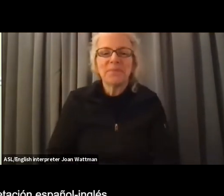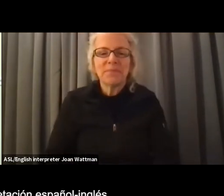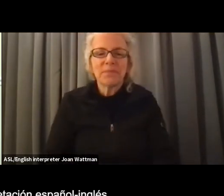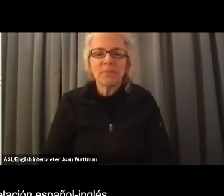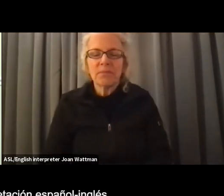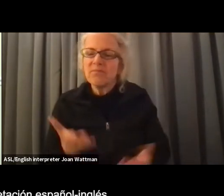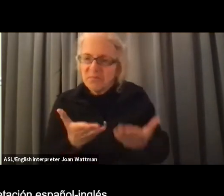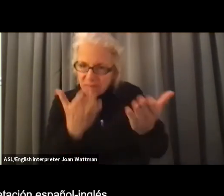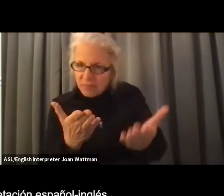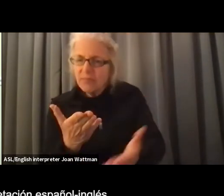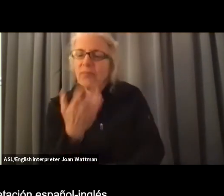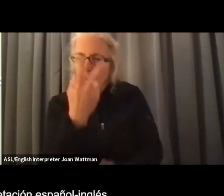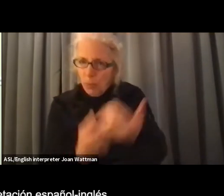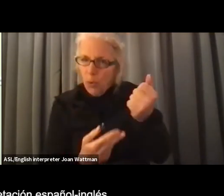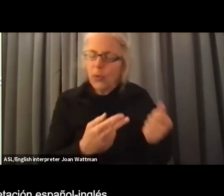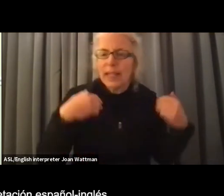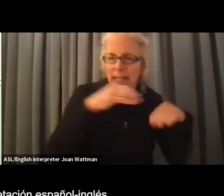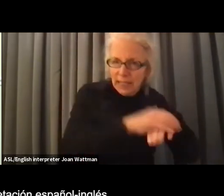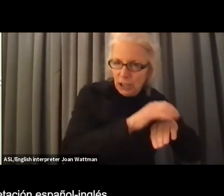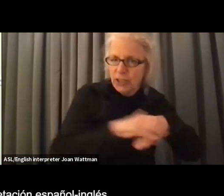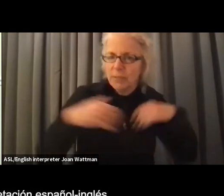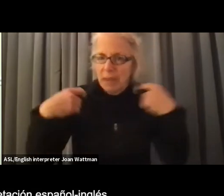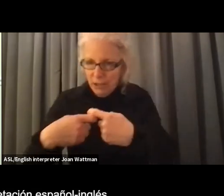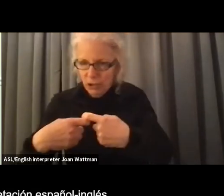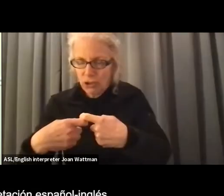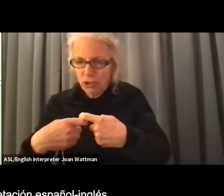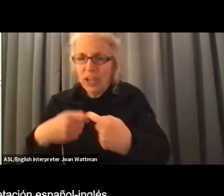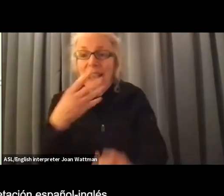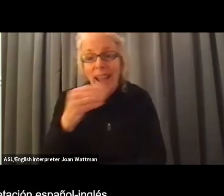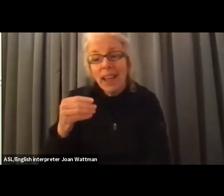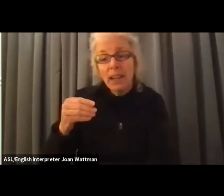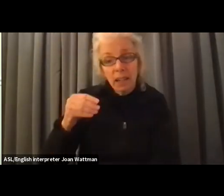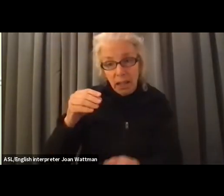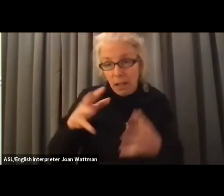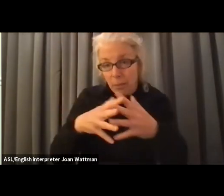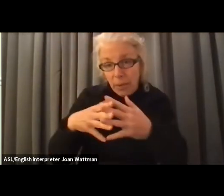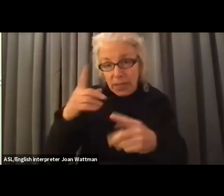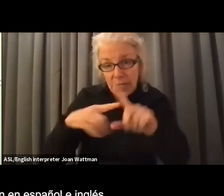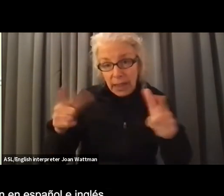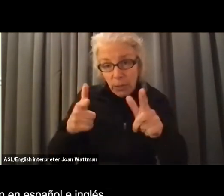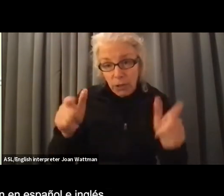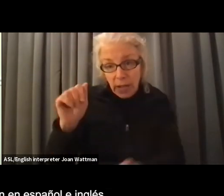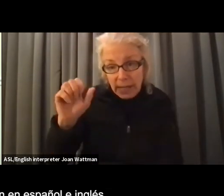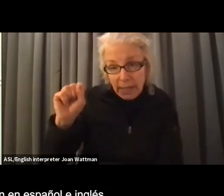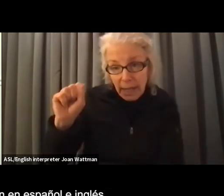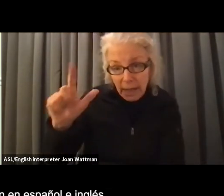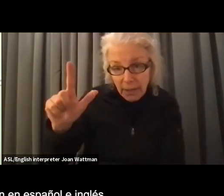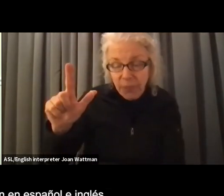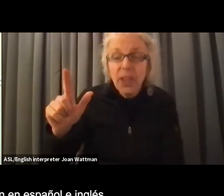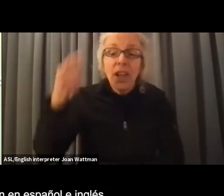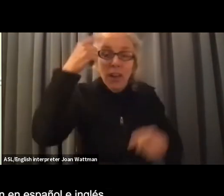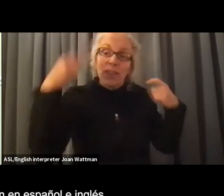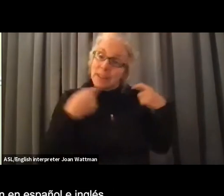offering Spanish-English interpretation as well as American Sign Language. And for Spanish and